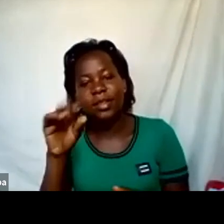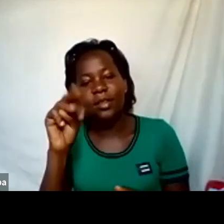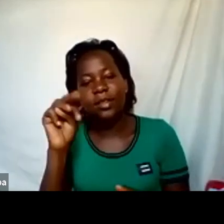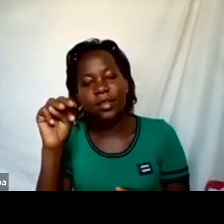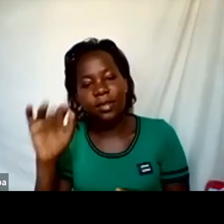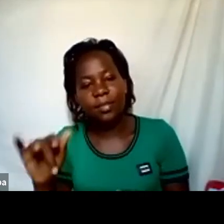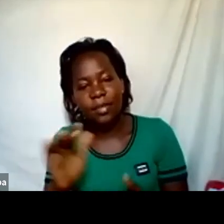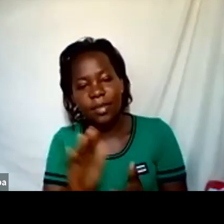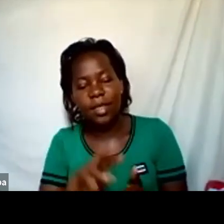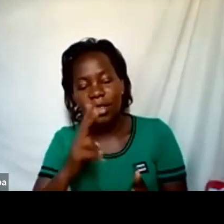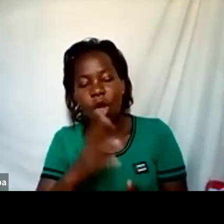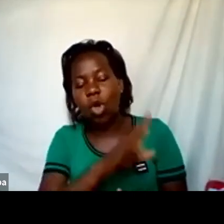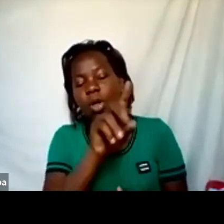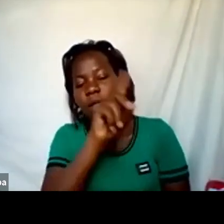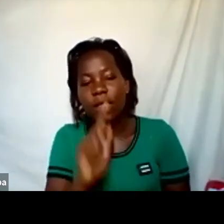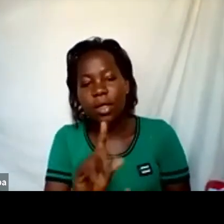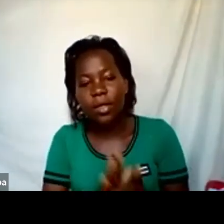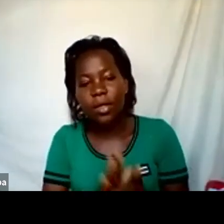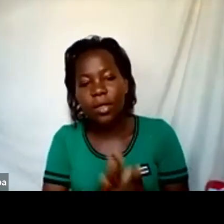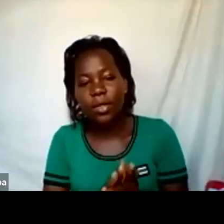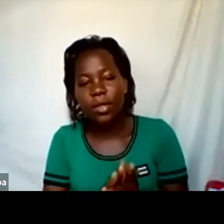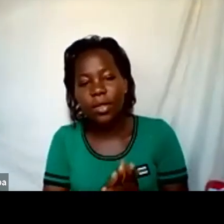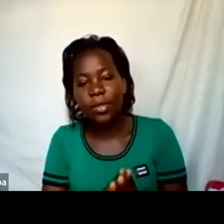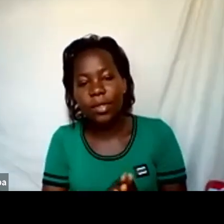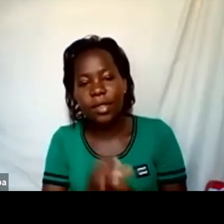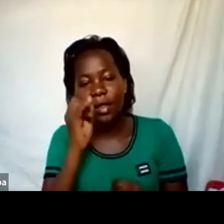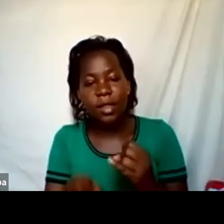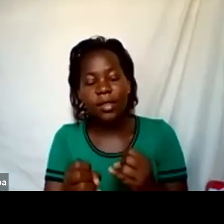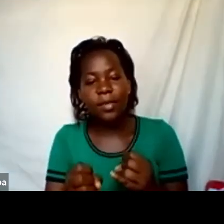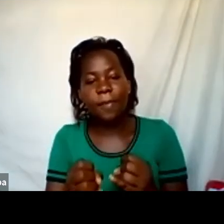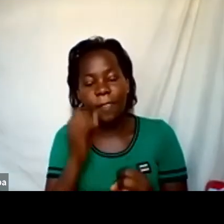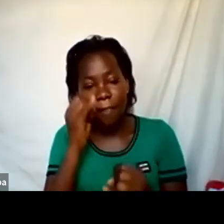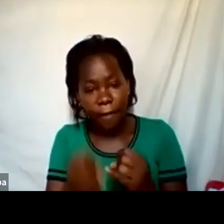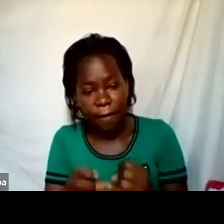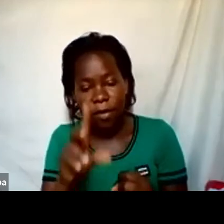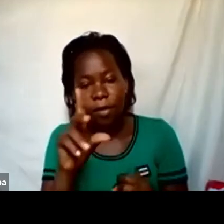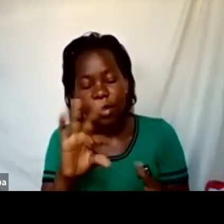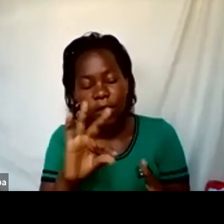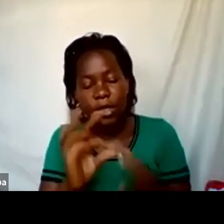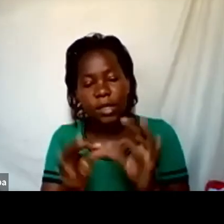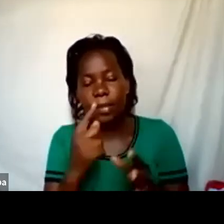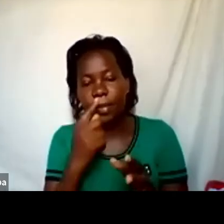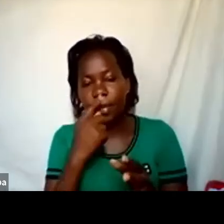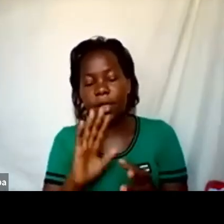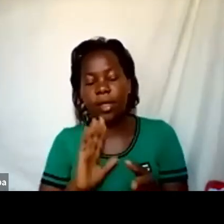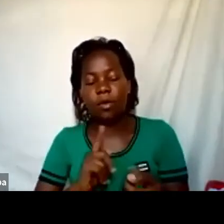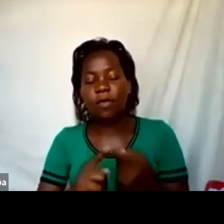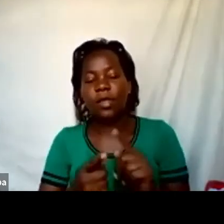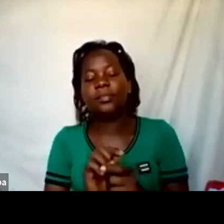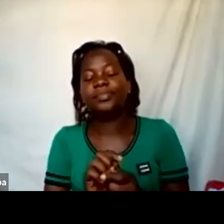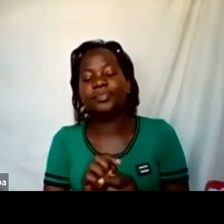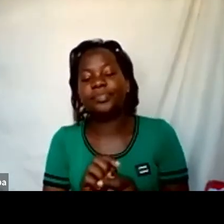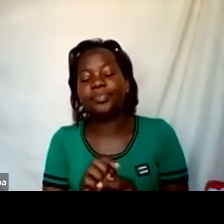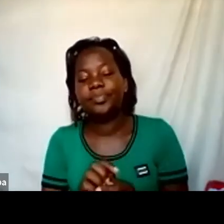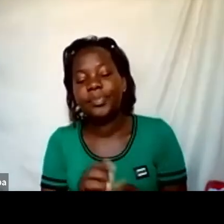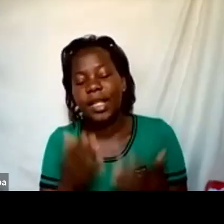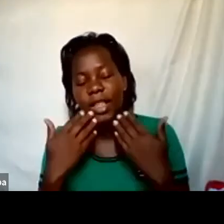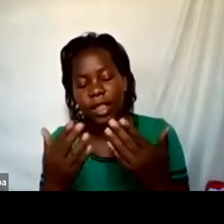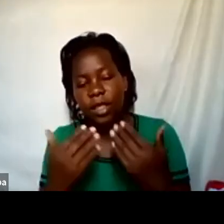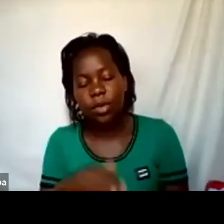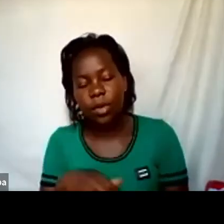the questions. And lastly, but by no means least, Dorothy Namuyomba and your colleague on sign language, thank you guys so much. You're making